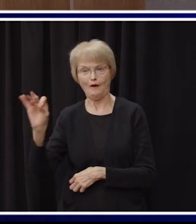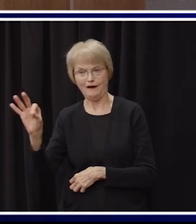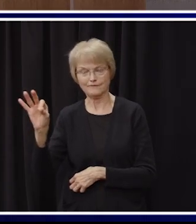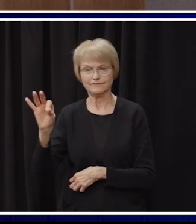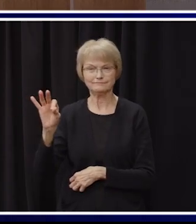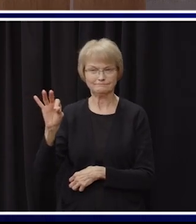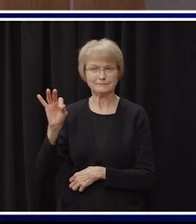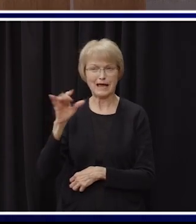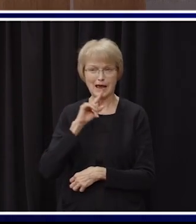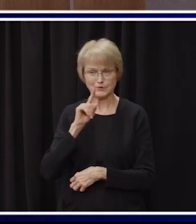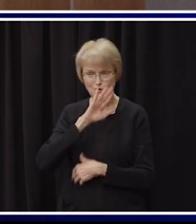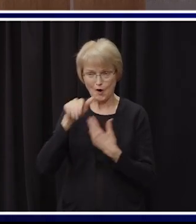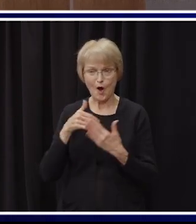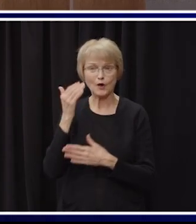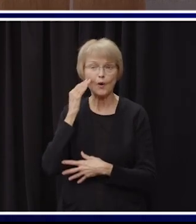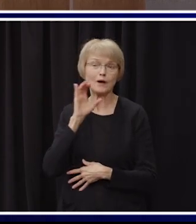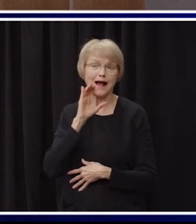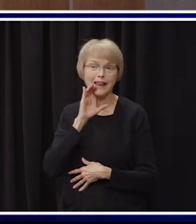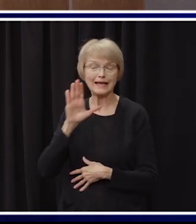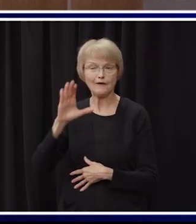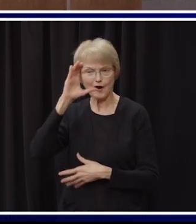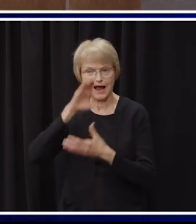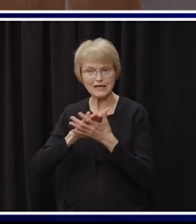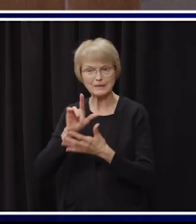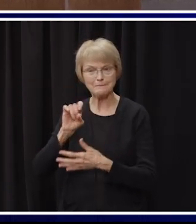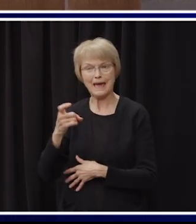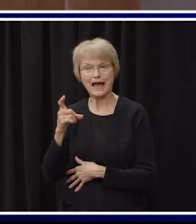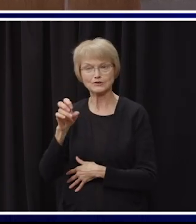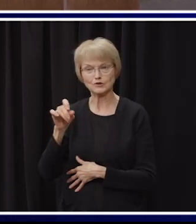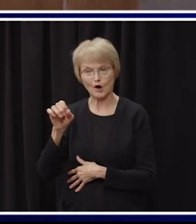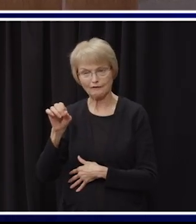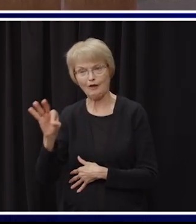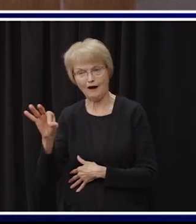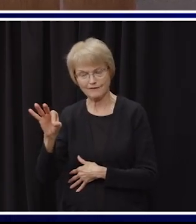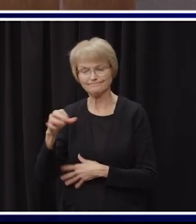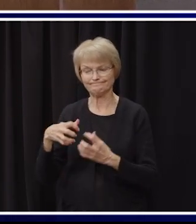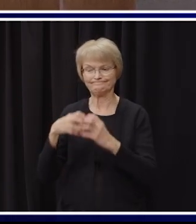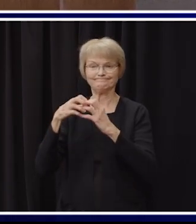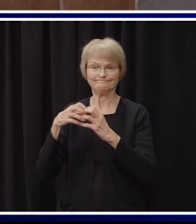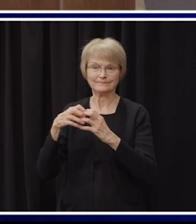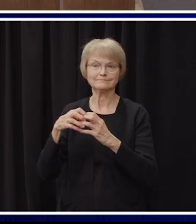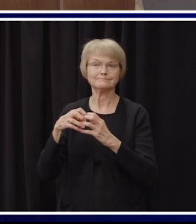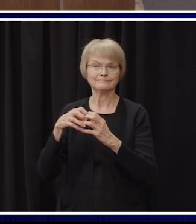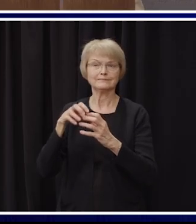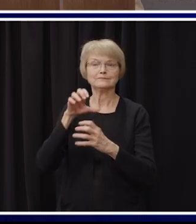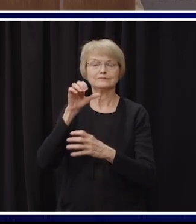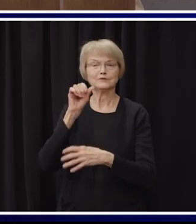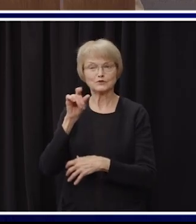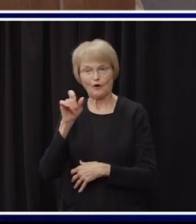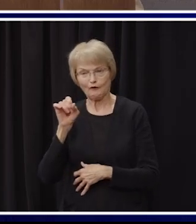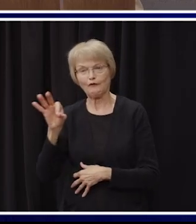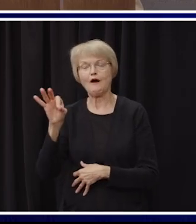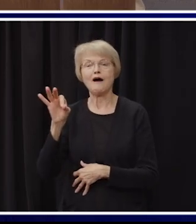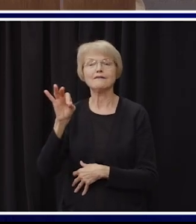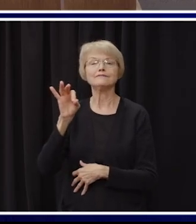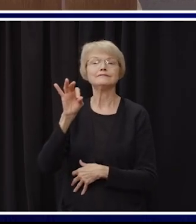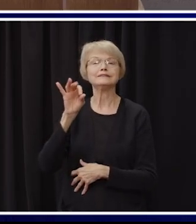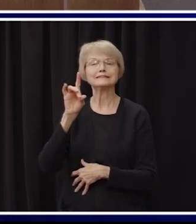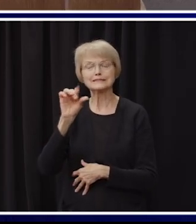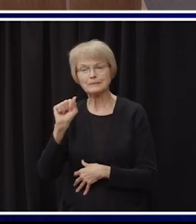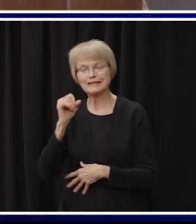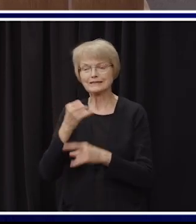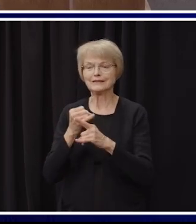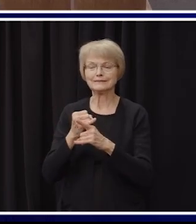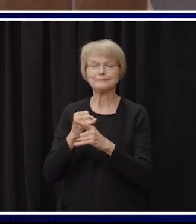I'm sure all of you know Colleen and her husband Max Starkloff started the Starkloff Disability Institute, and I call her the queen